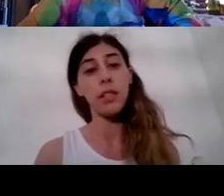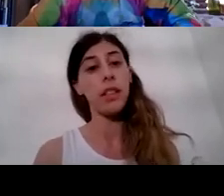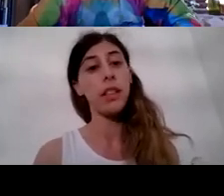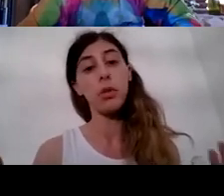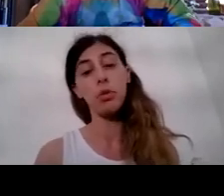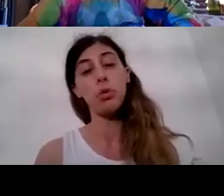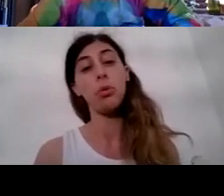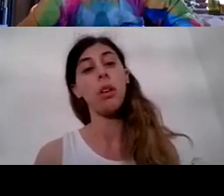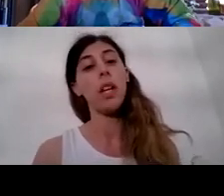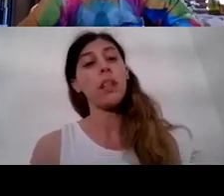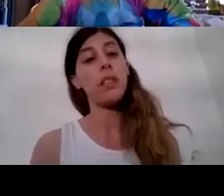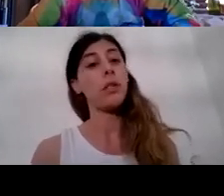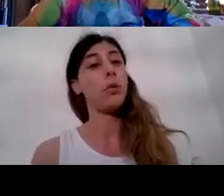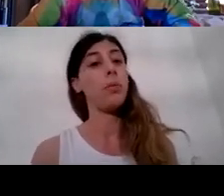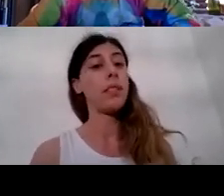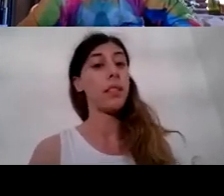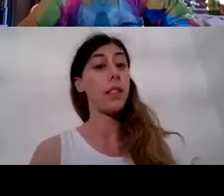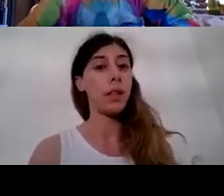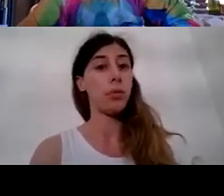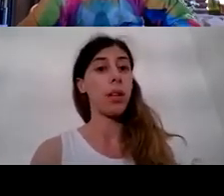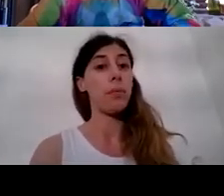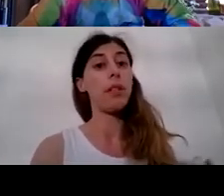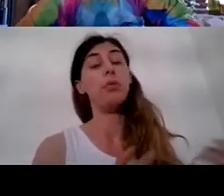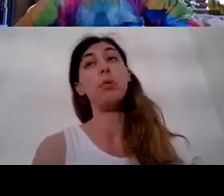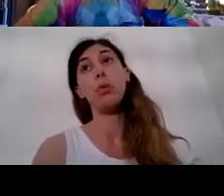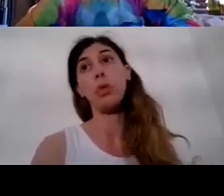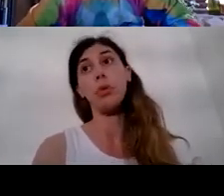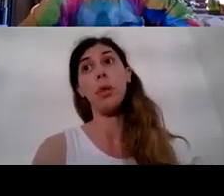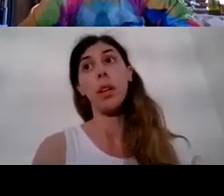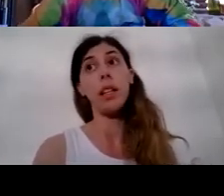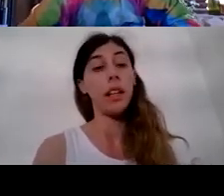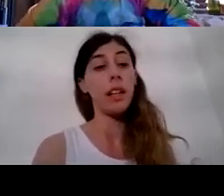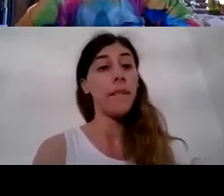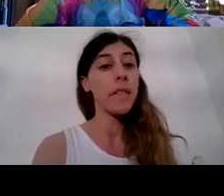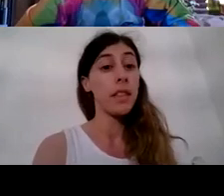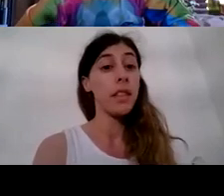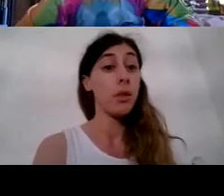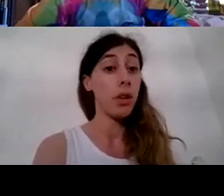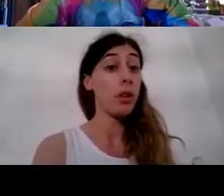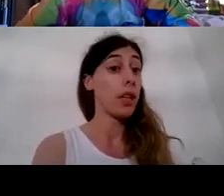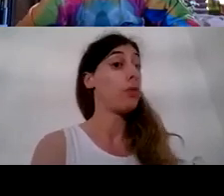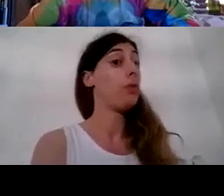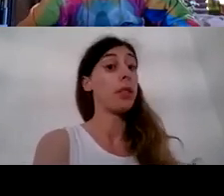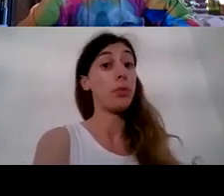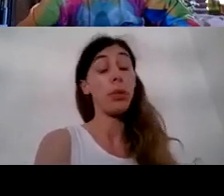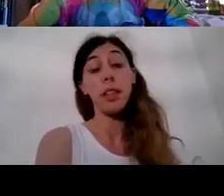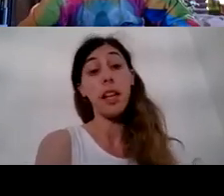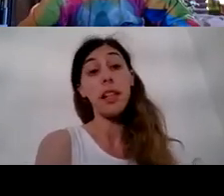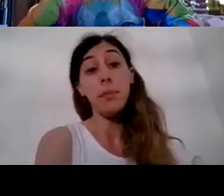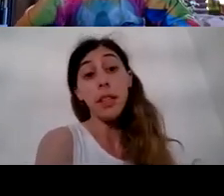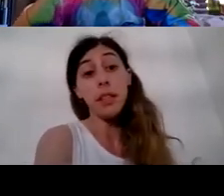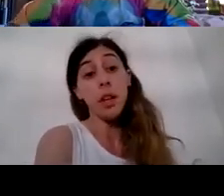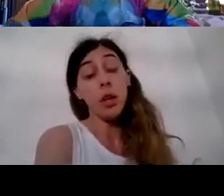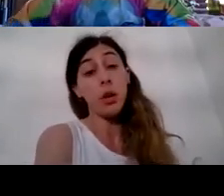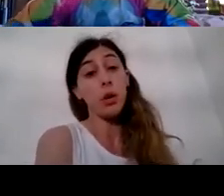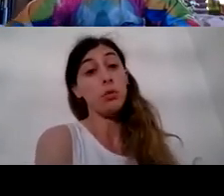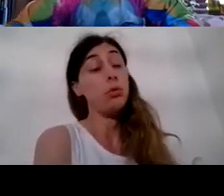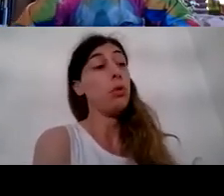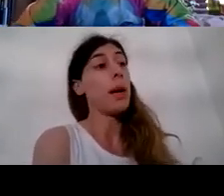a GP prescribes medications without any kind of